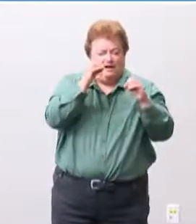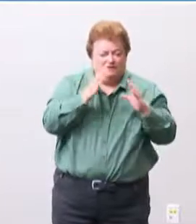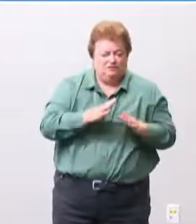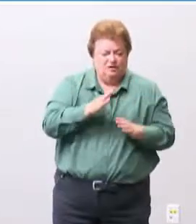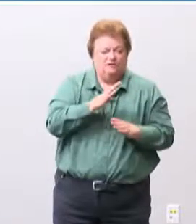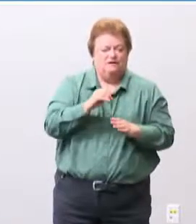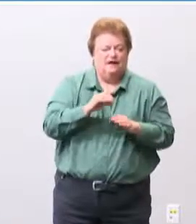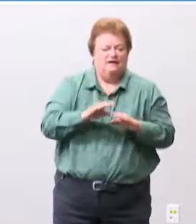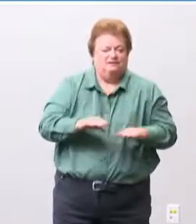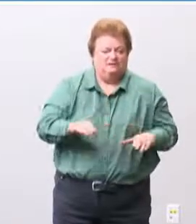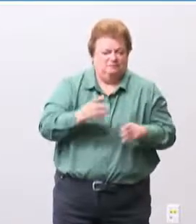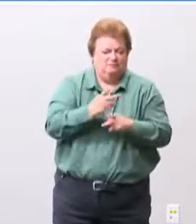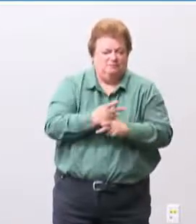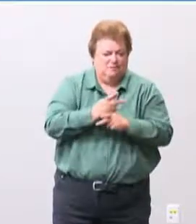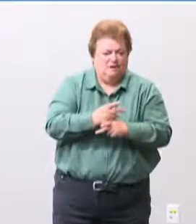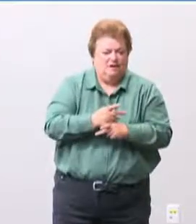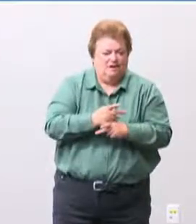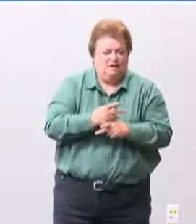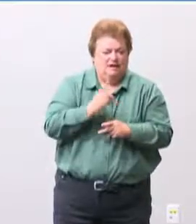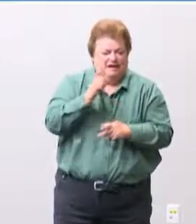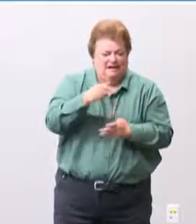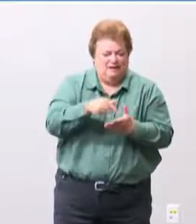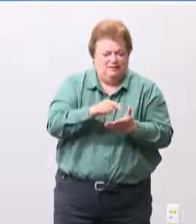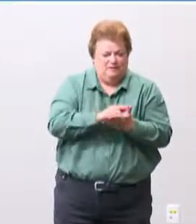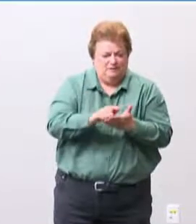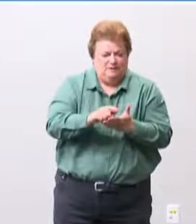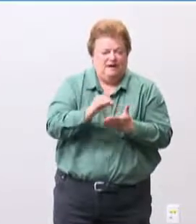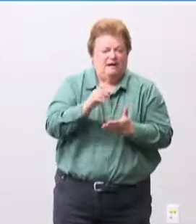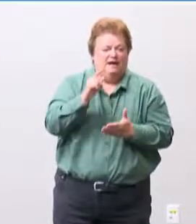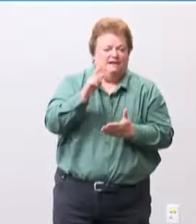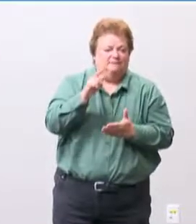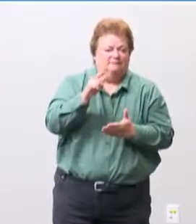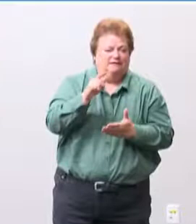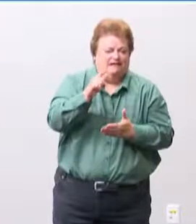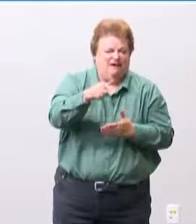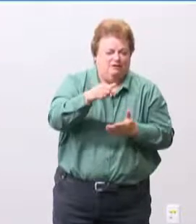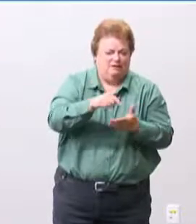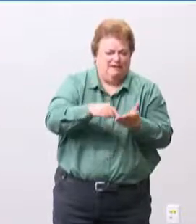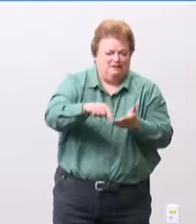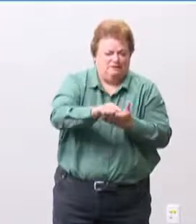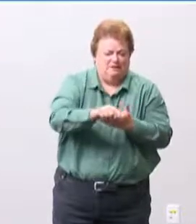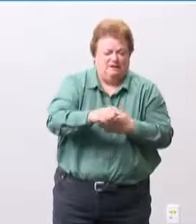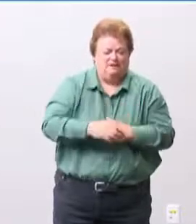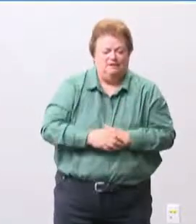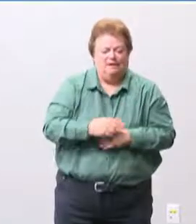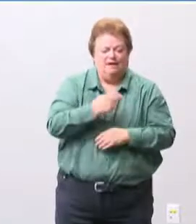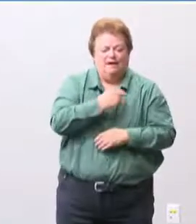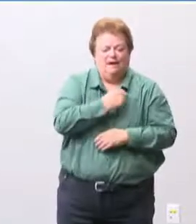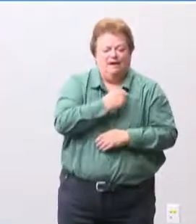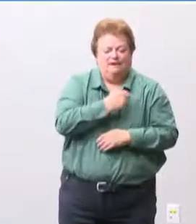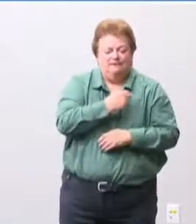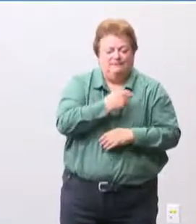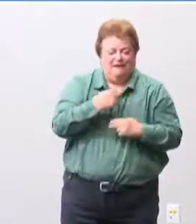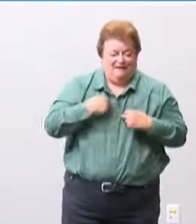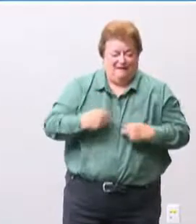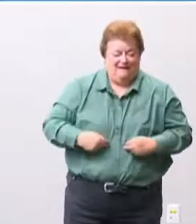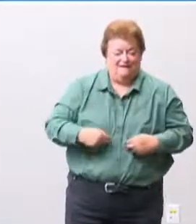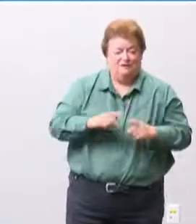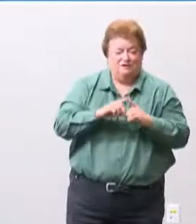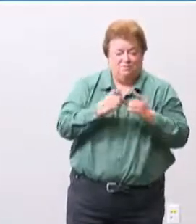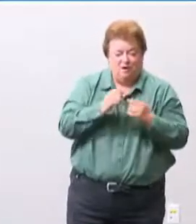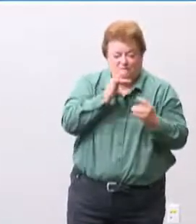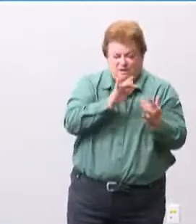child care providers later this week and through next week. The health department is contacting people in these age groups